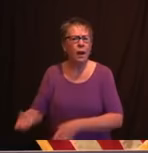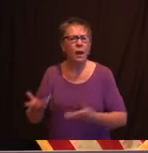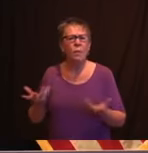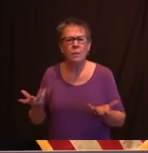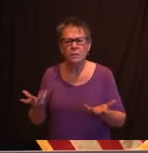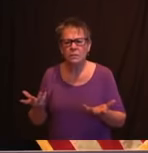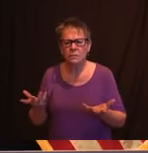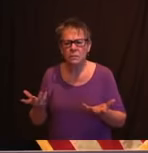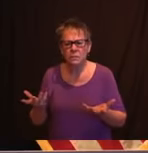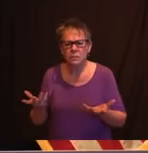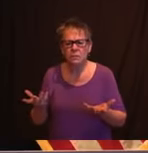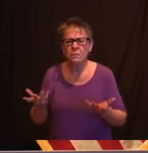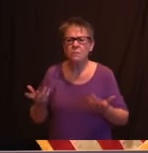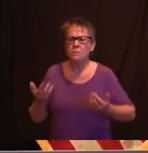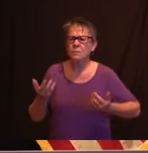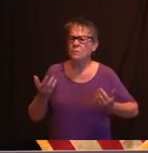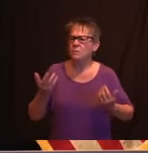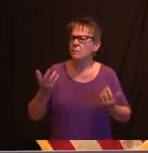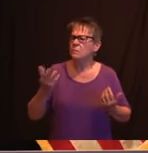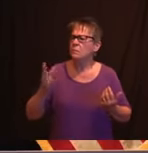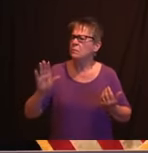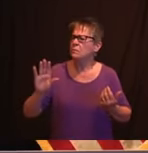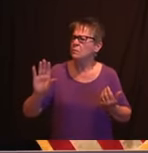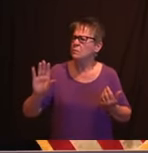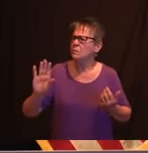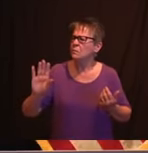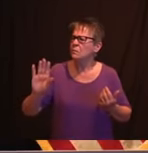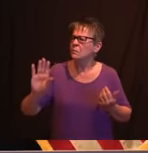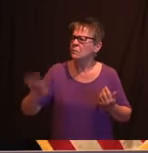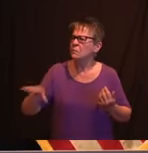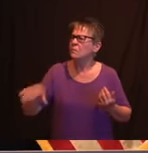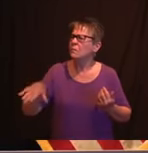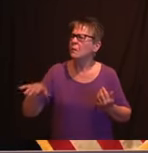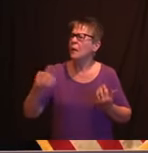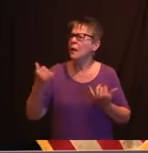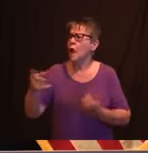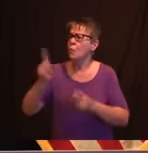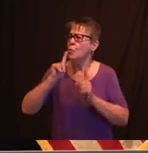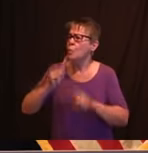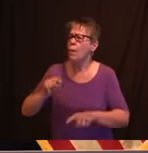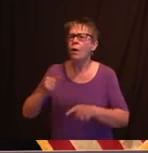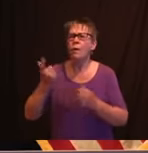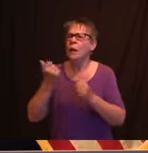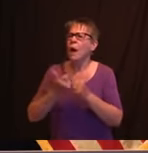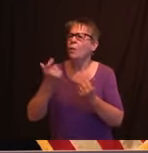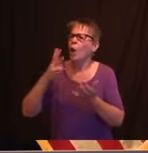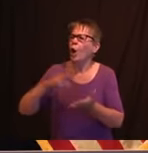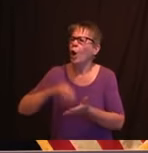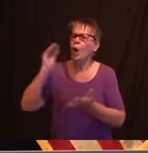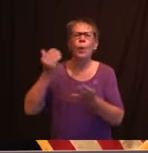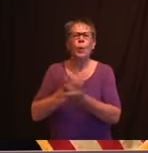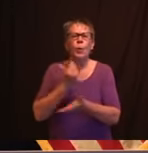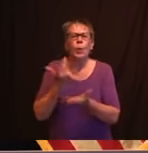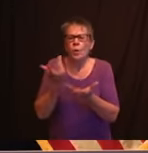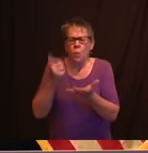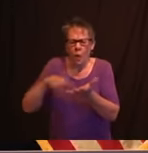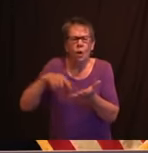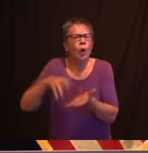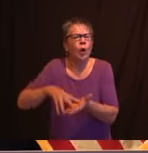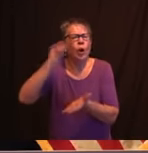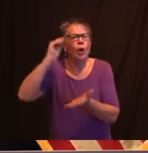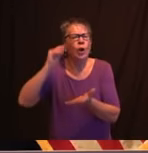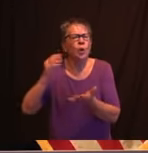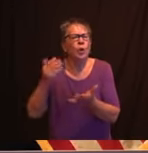Okay. The report said that they did not conduct any in-person visits to nursing homes, but conducted more than 50 video or